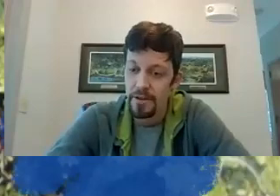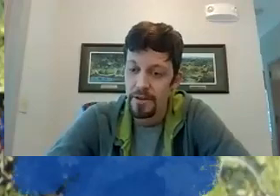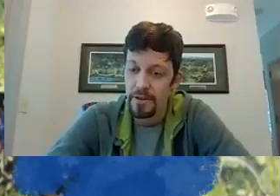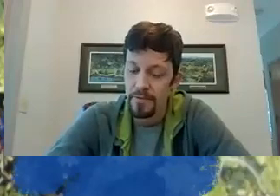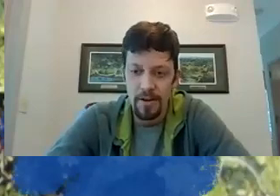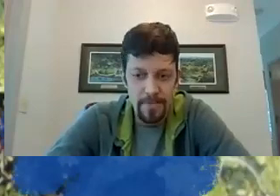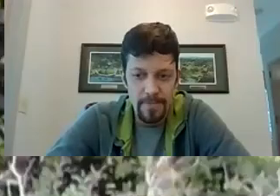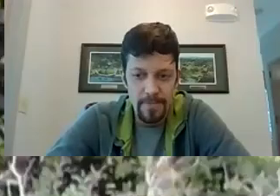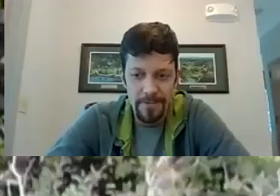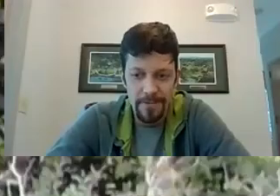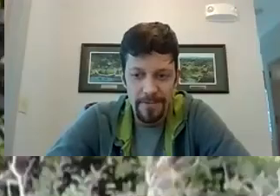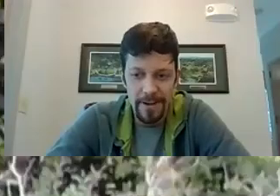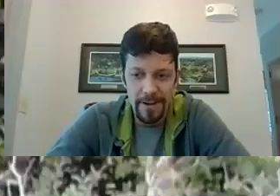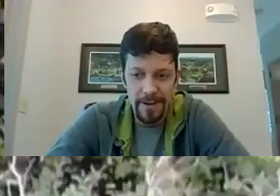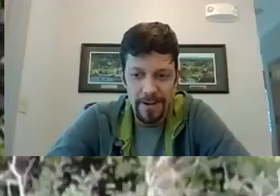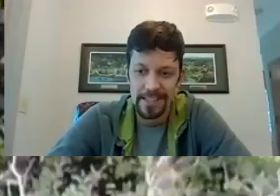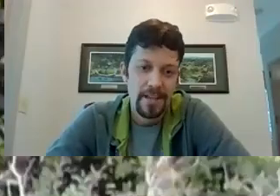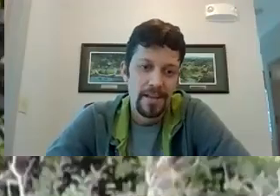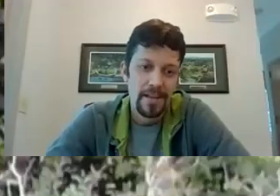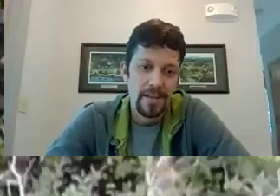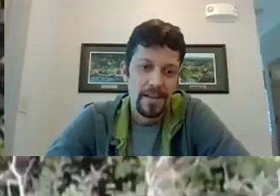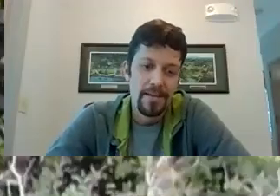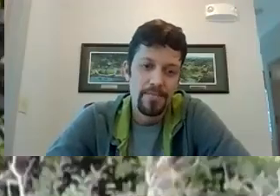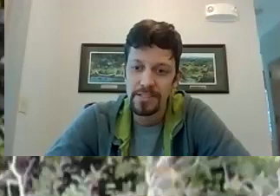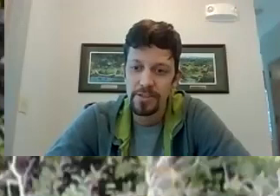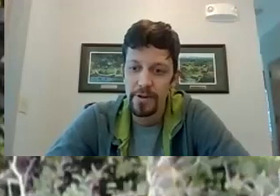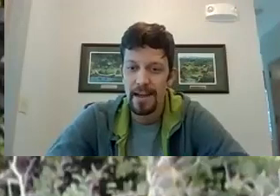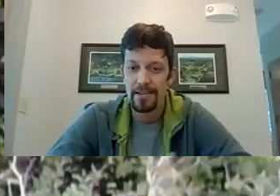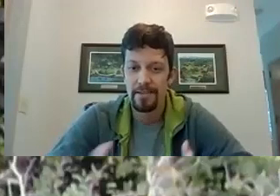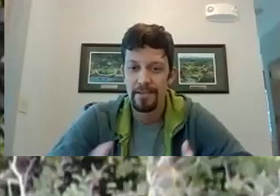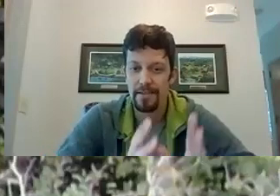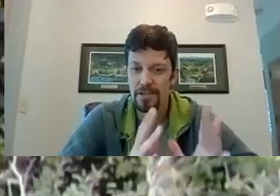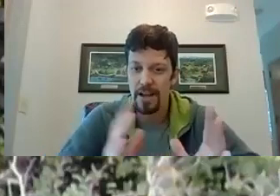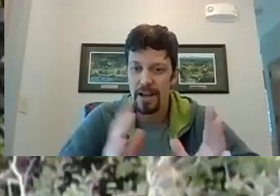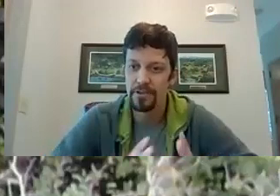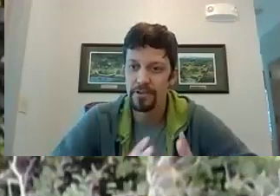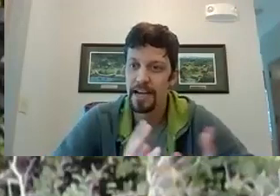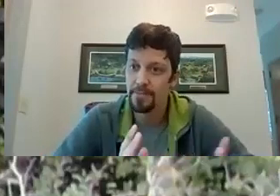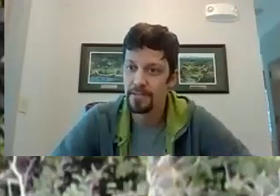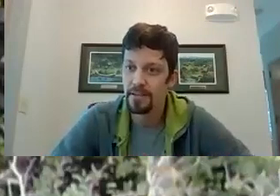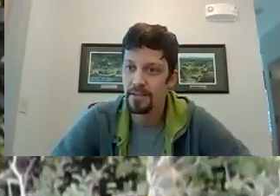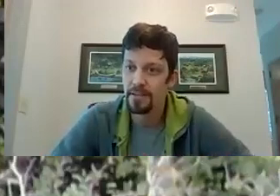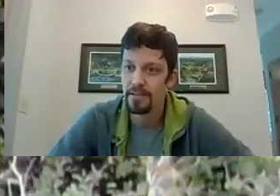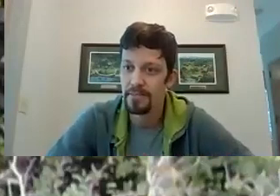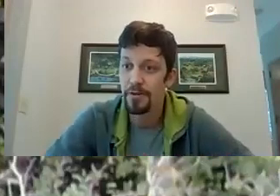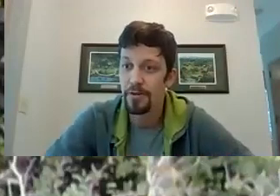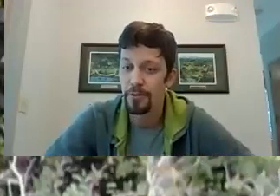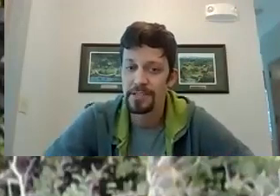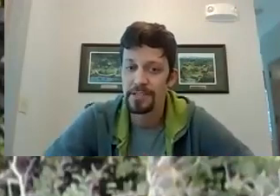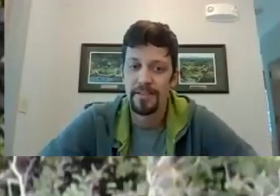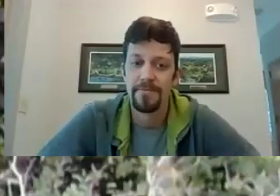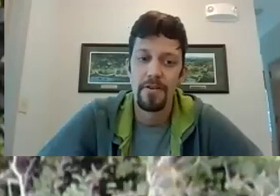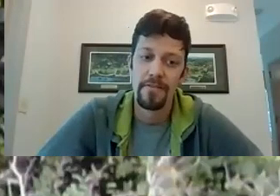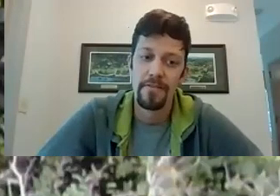I was almost about to forget the name of that one, but it's a sundew. And basically these three are kind of the genres or types and categories